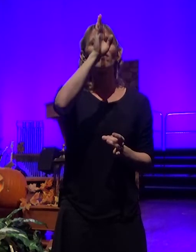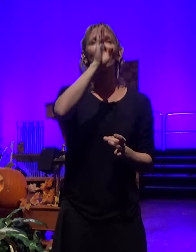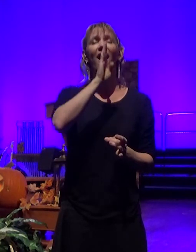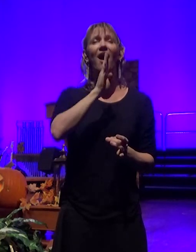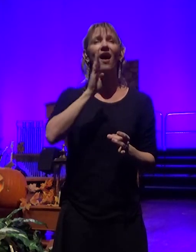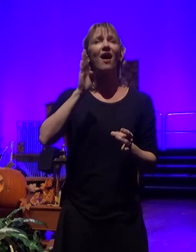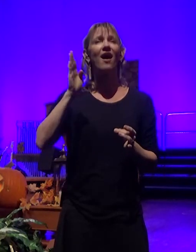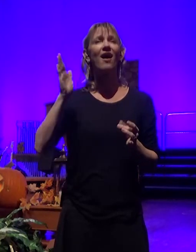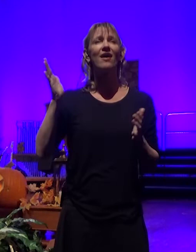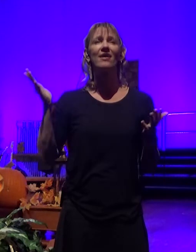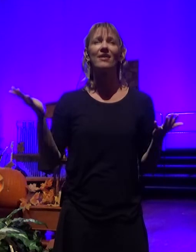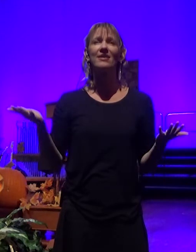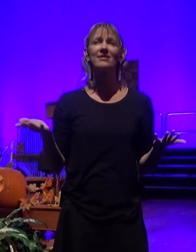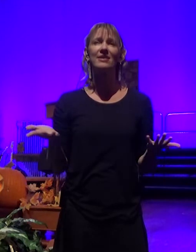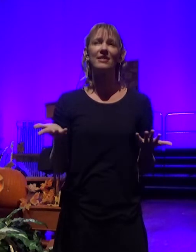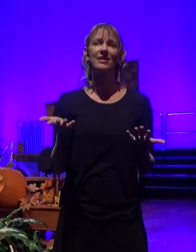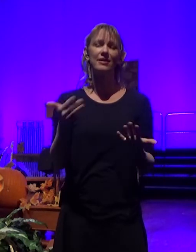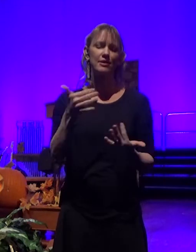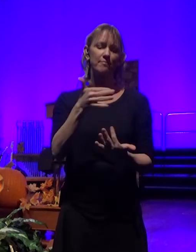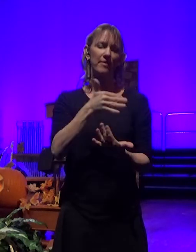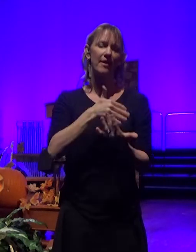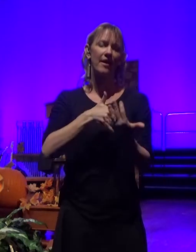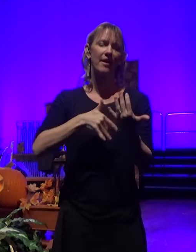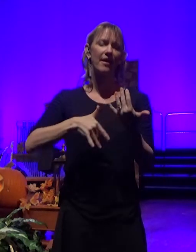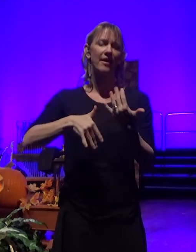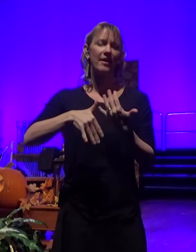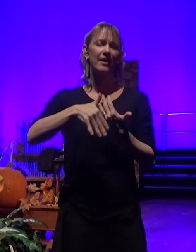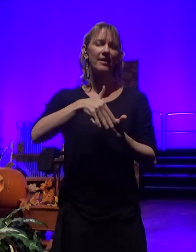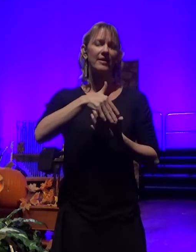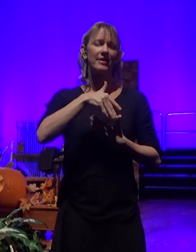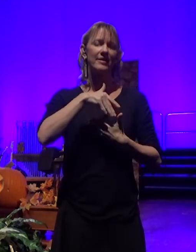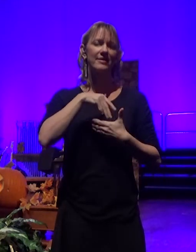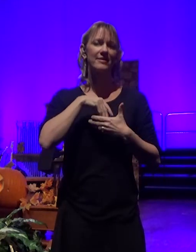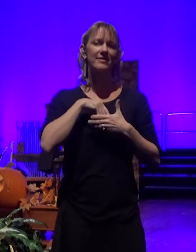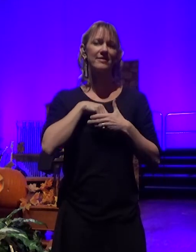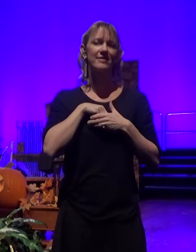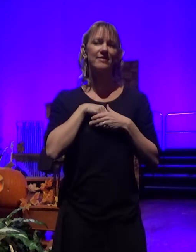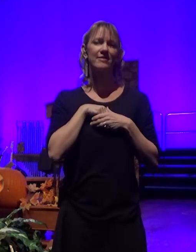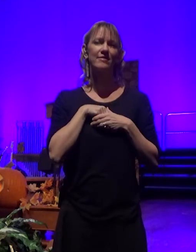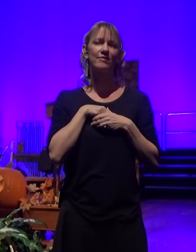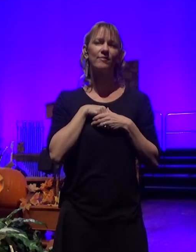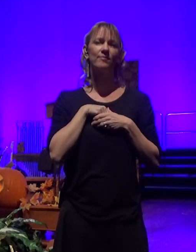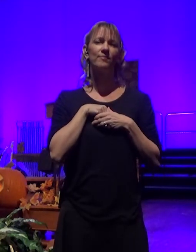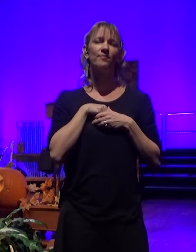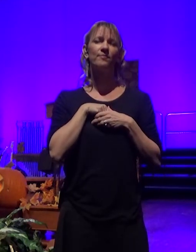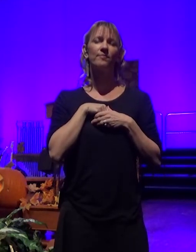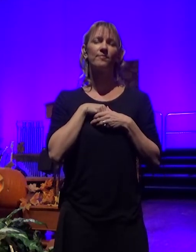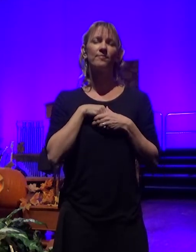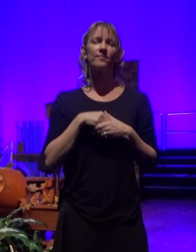Surely the presence of God is in this place.